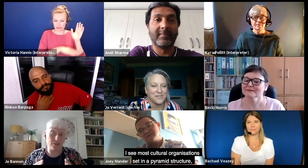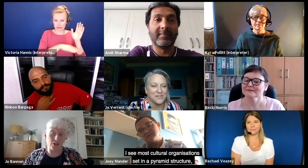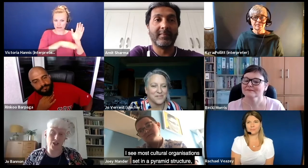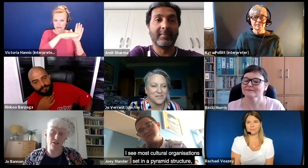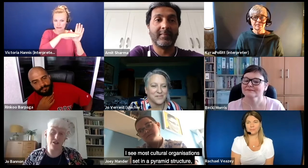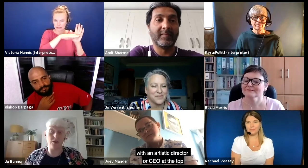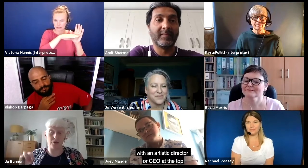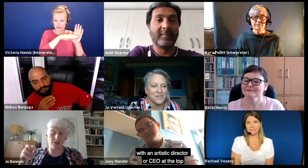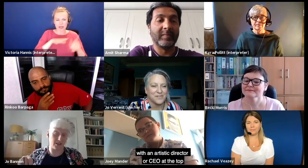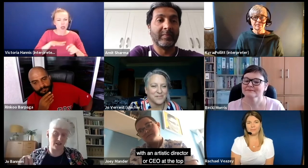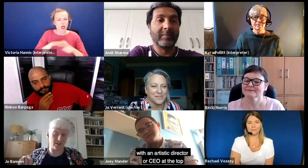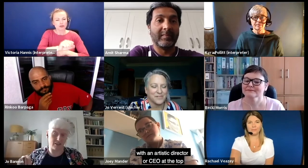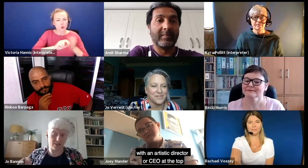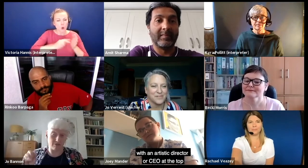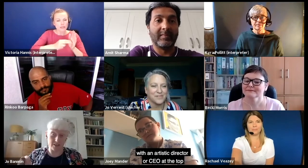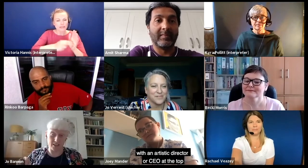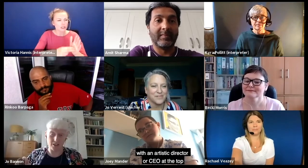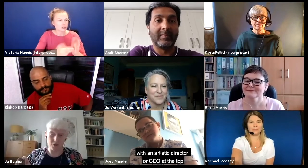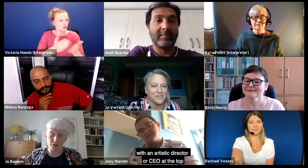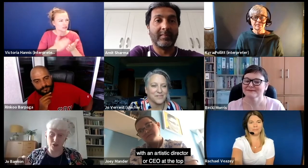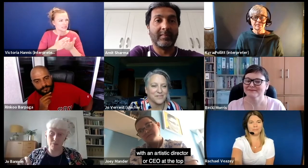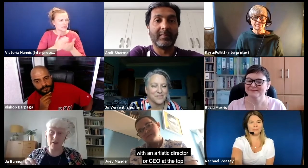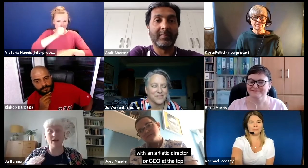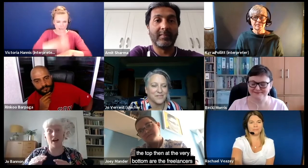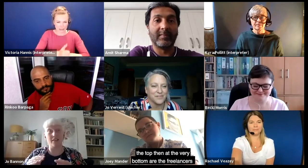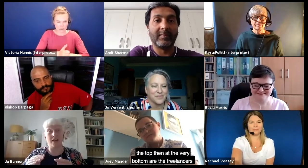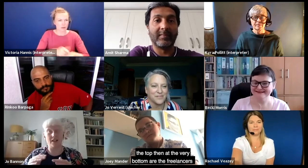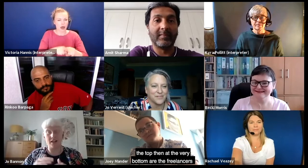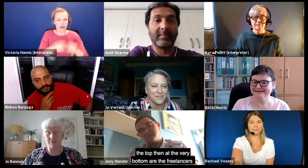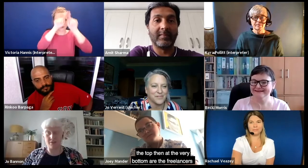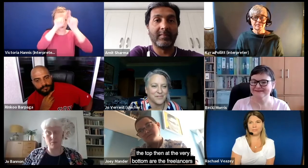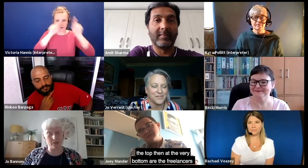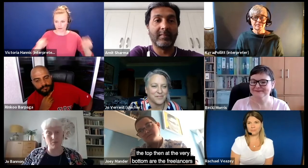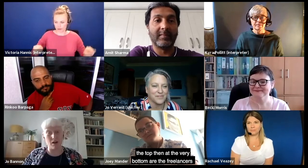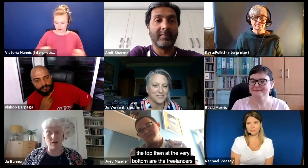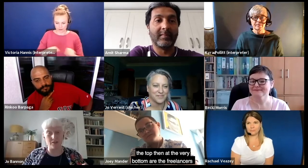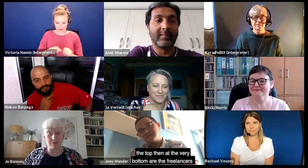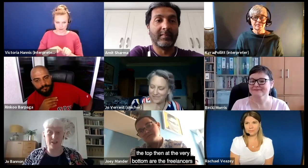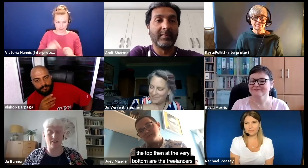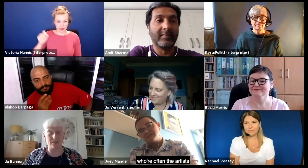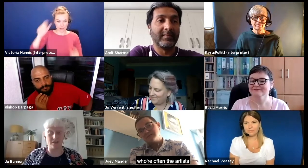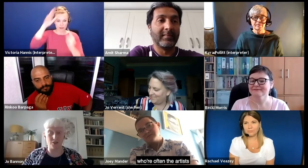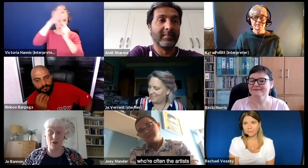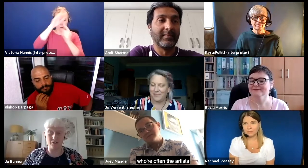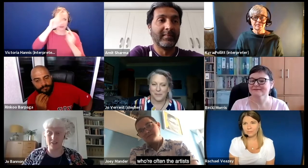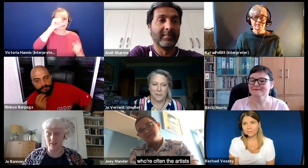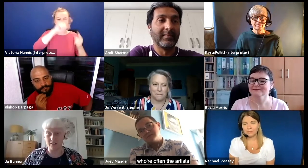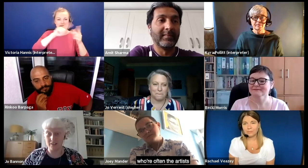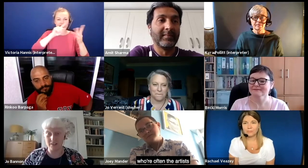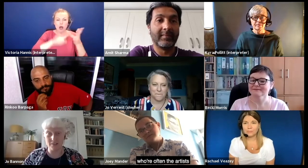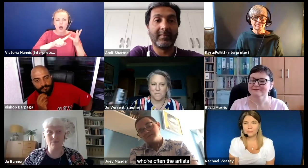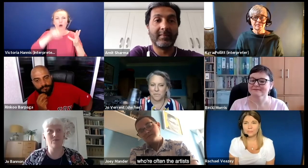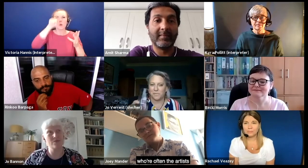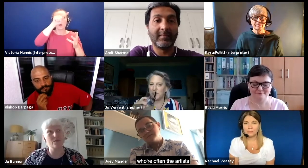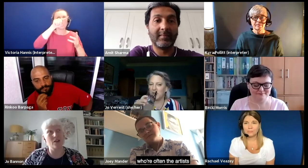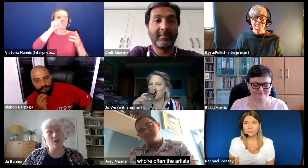pyramid structure with an artistic director or a CEO at the top. And then at the very bottom are the freelancers, who are often the